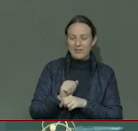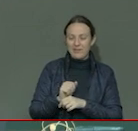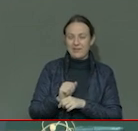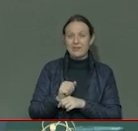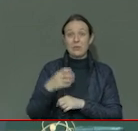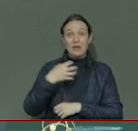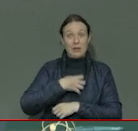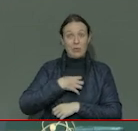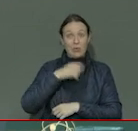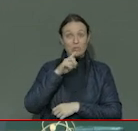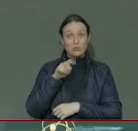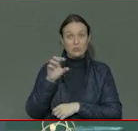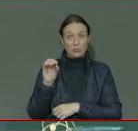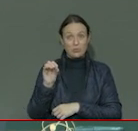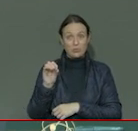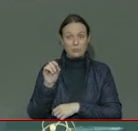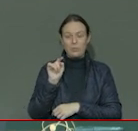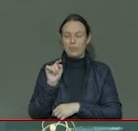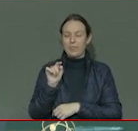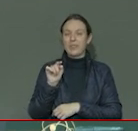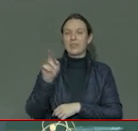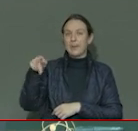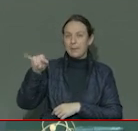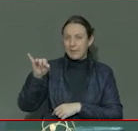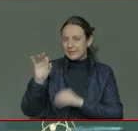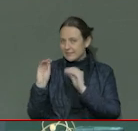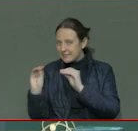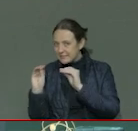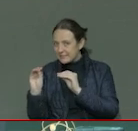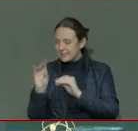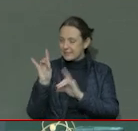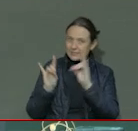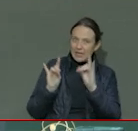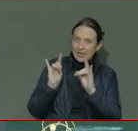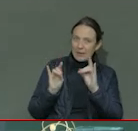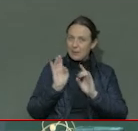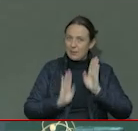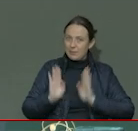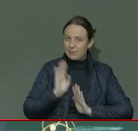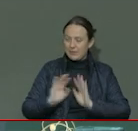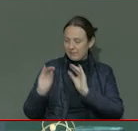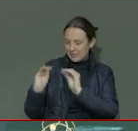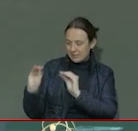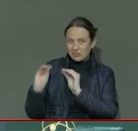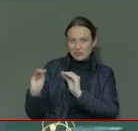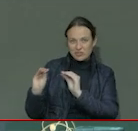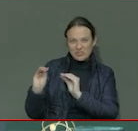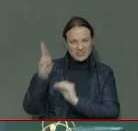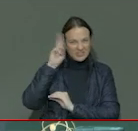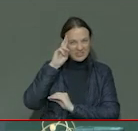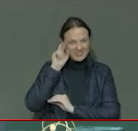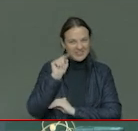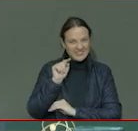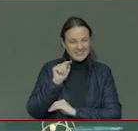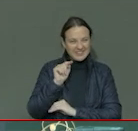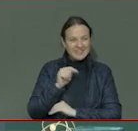Zoo. He teaches Pi about animal behavior. Do you remember that incident?